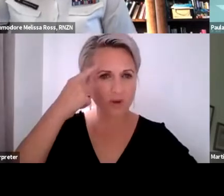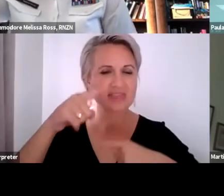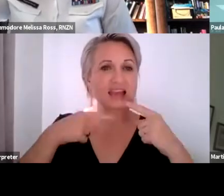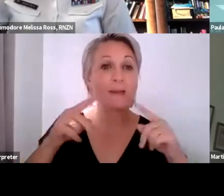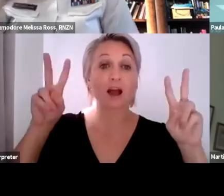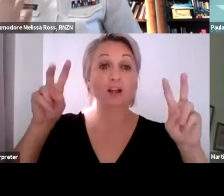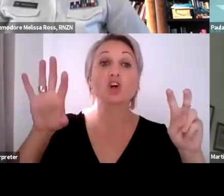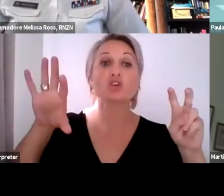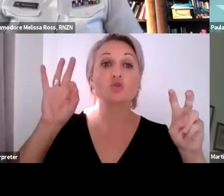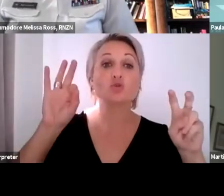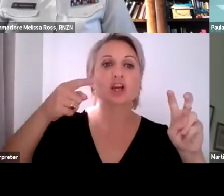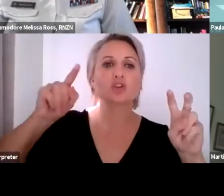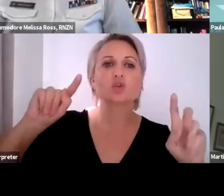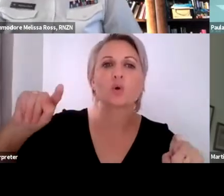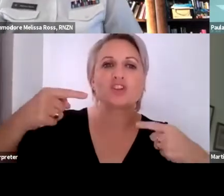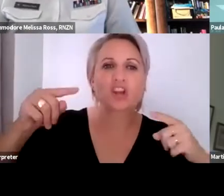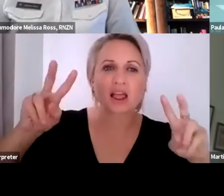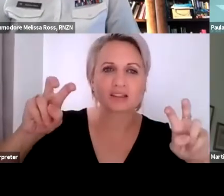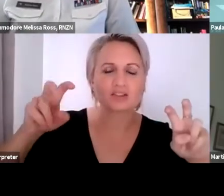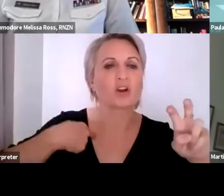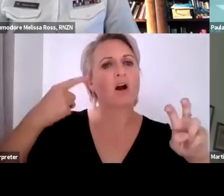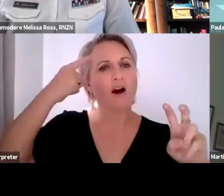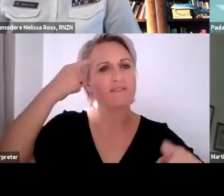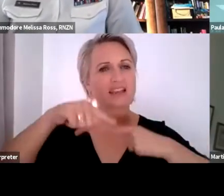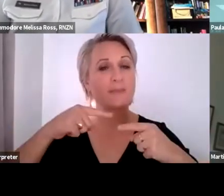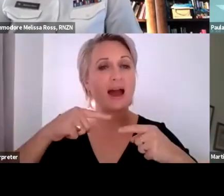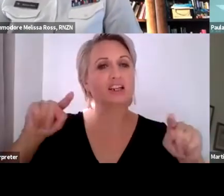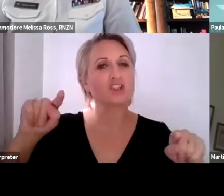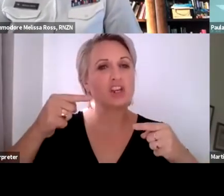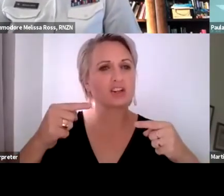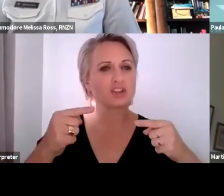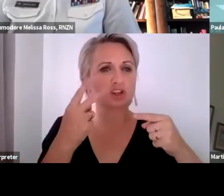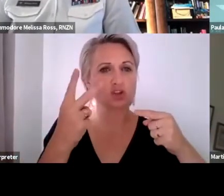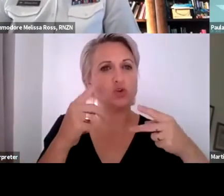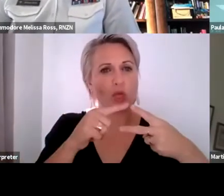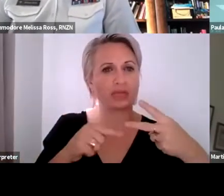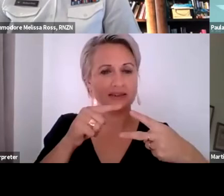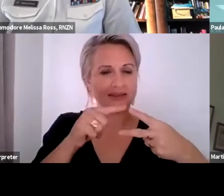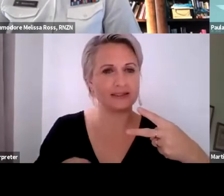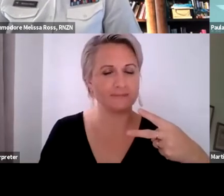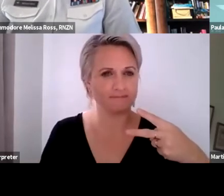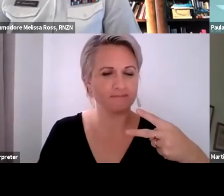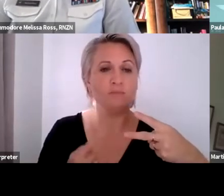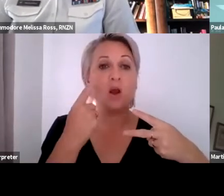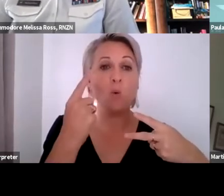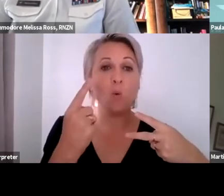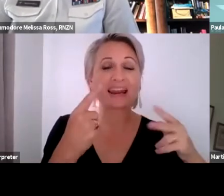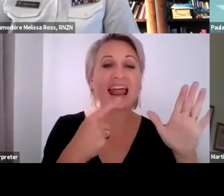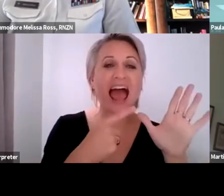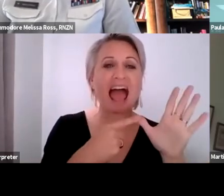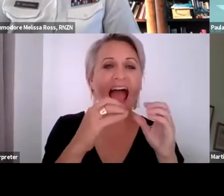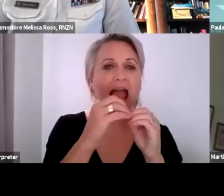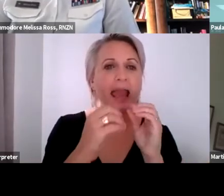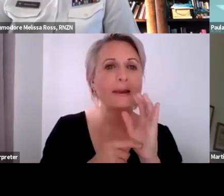thought to challenging two things. One is challenging ableism, which is a word we don't talk about